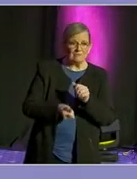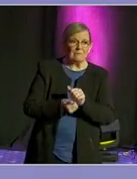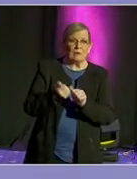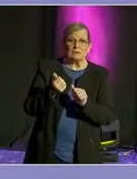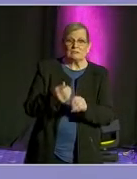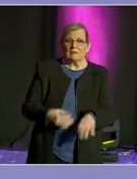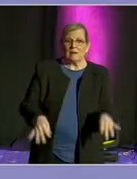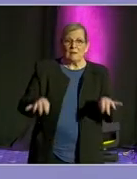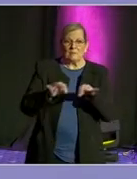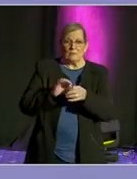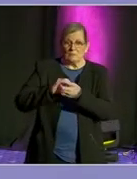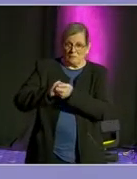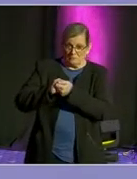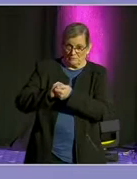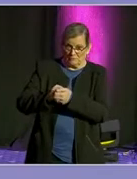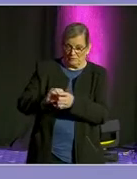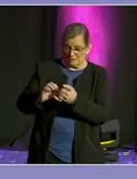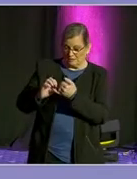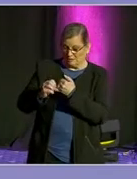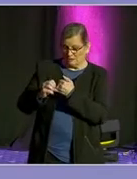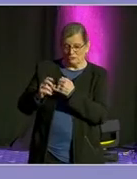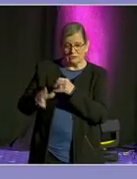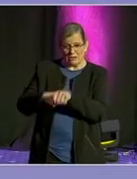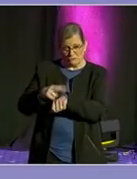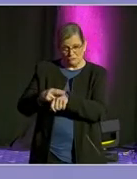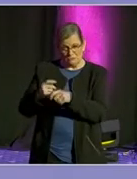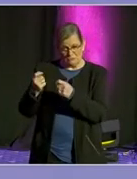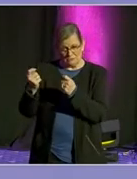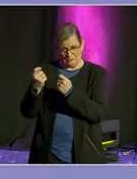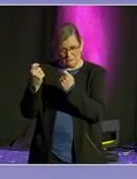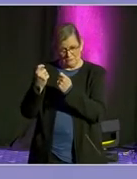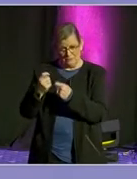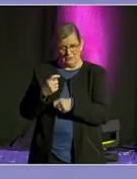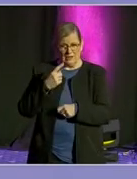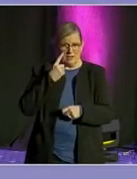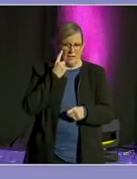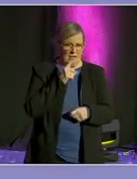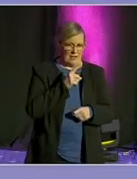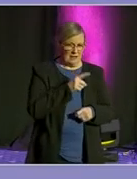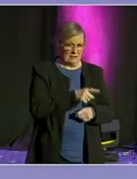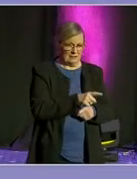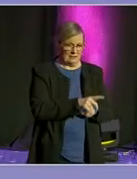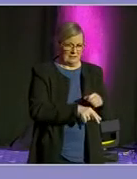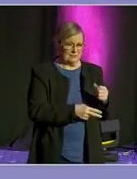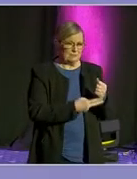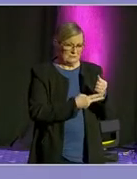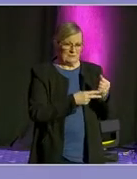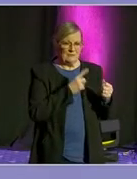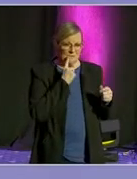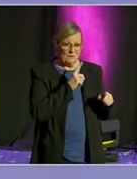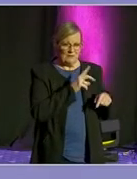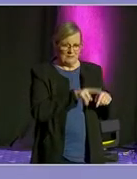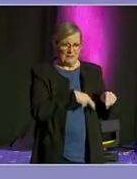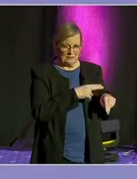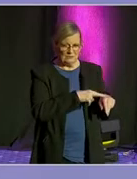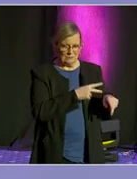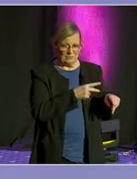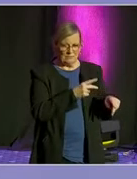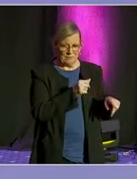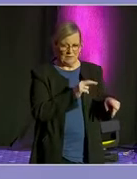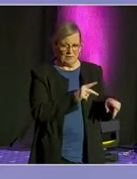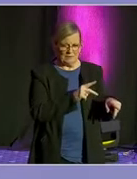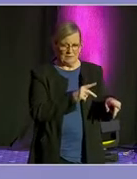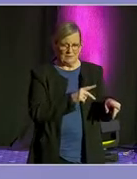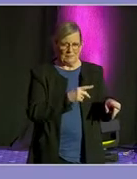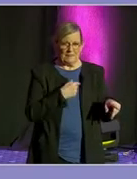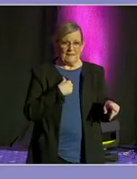Cherry Blossom Festival and the Trust for the National Mall, have teamed up with us with this important task of establishing the